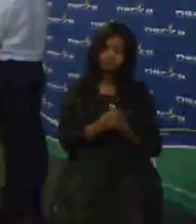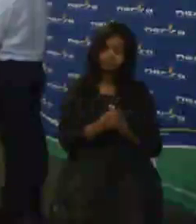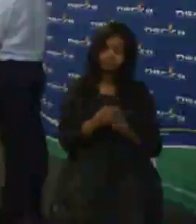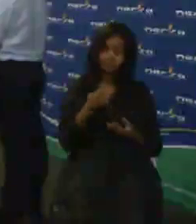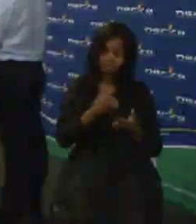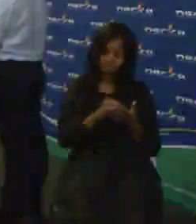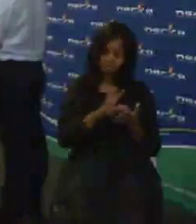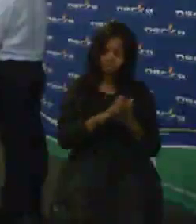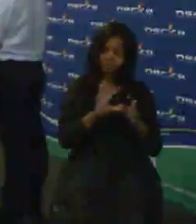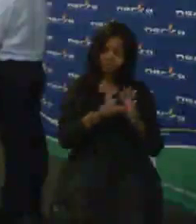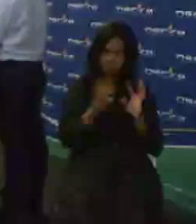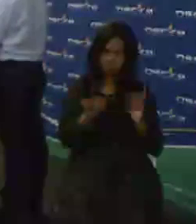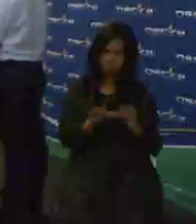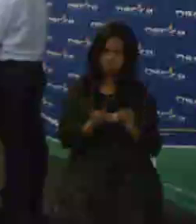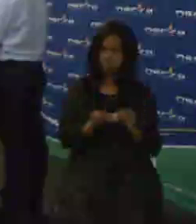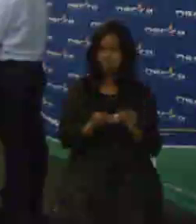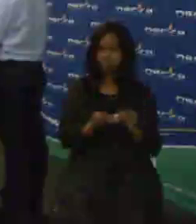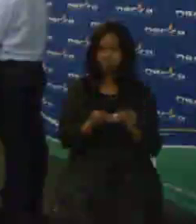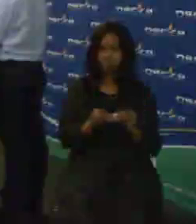noting also the